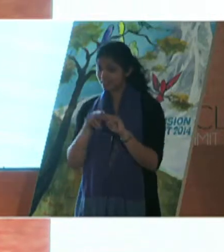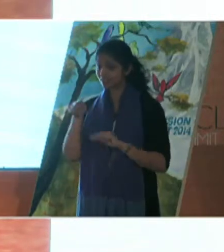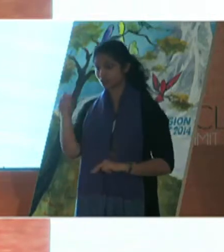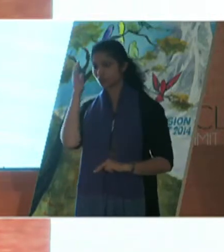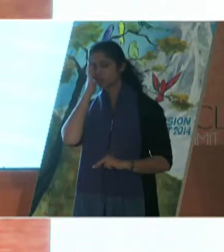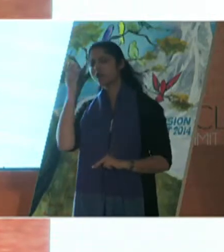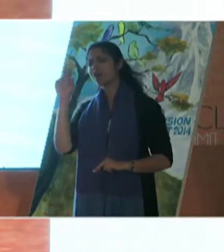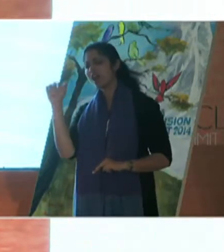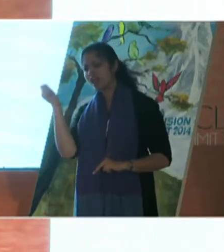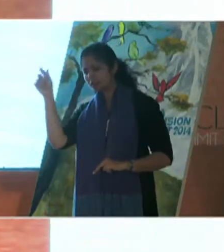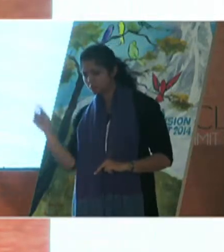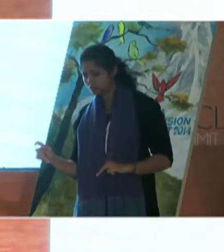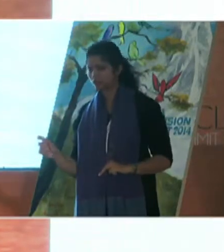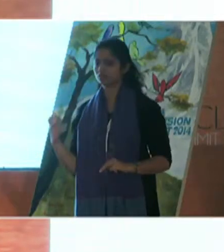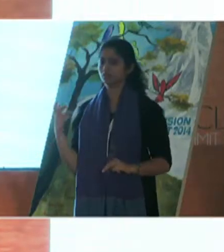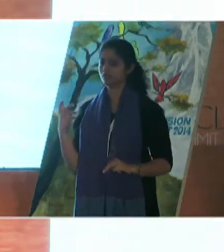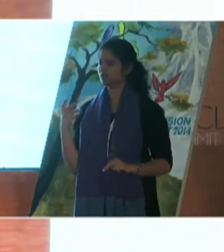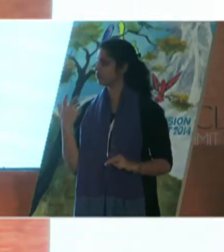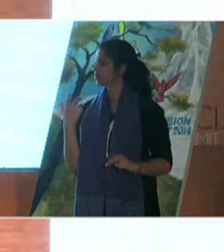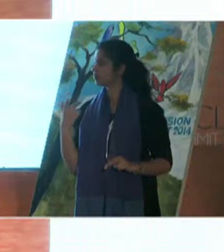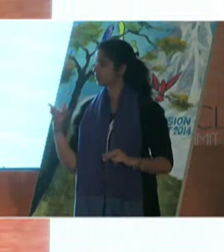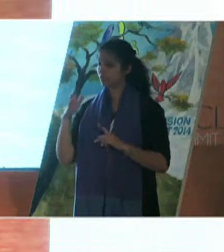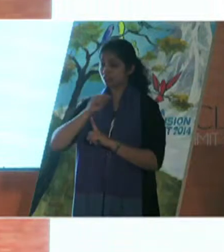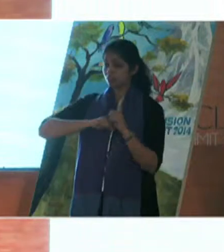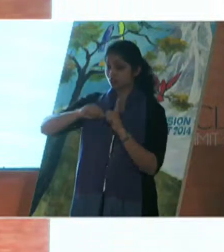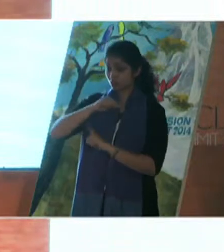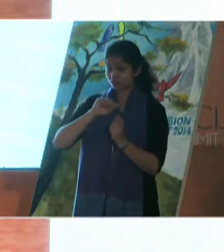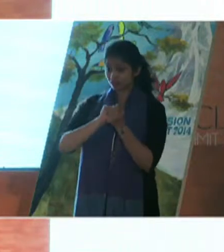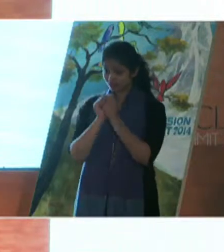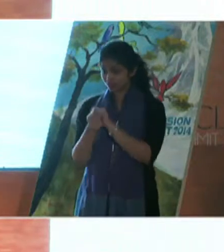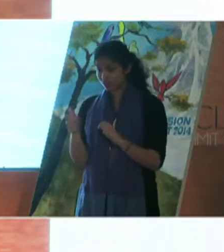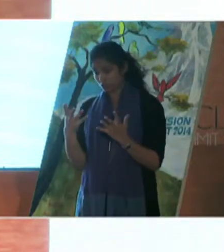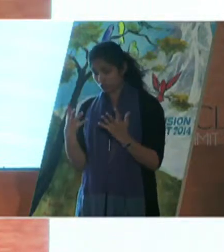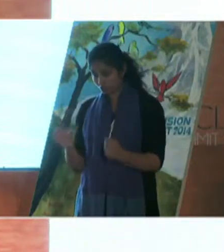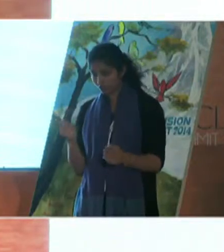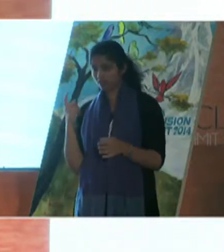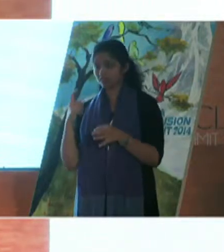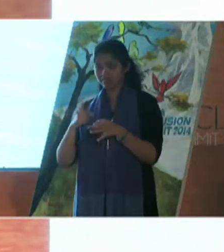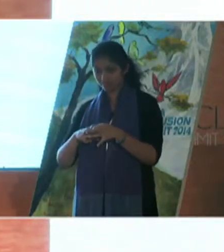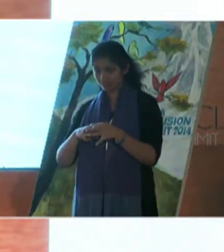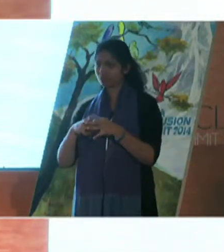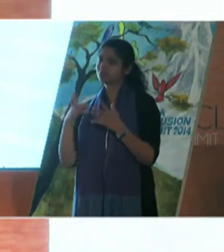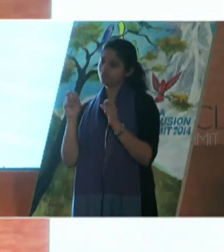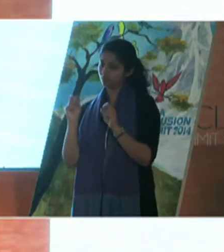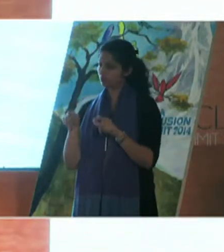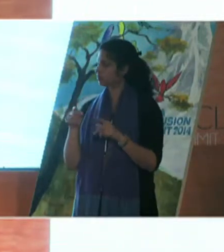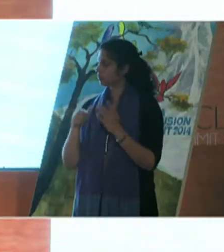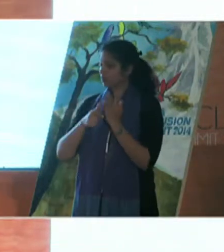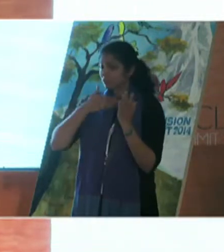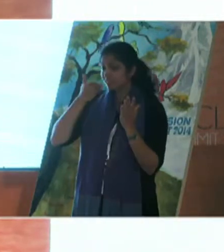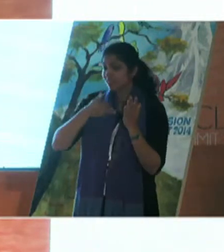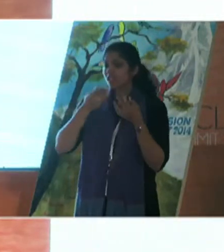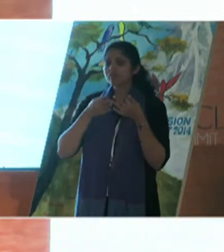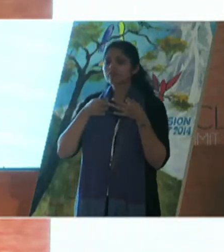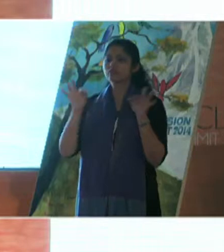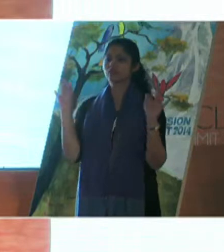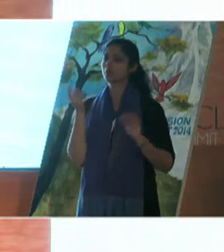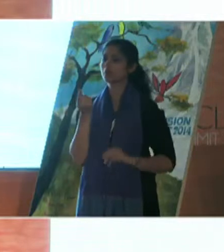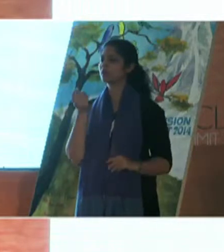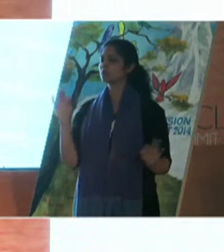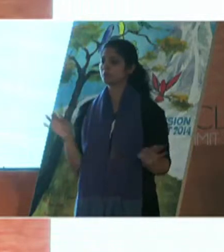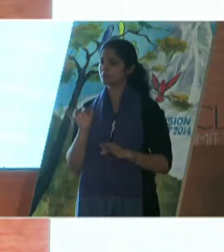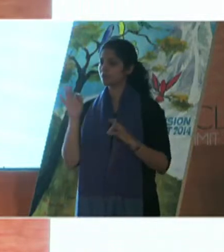If we look at the marginalized communities, because many, many poor people need to be included into our society. I would